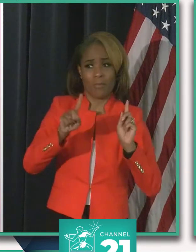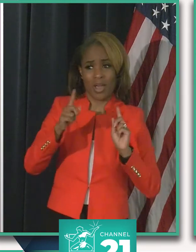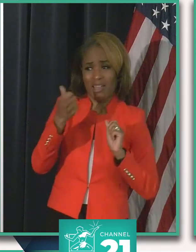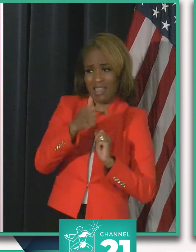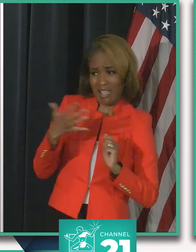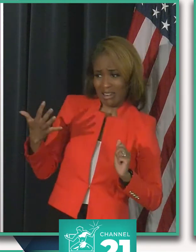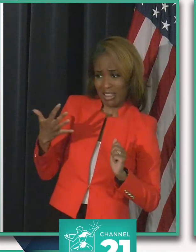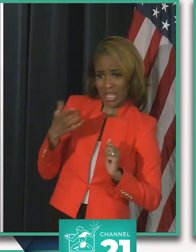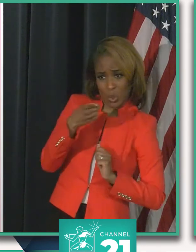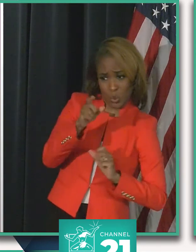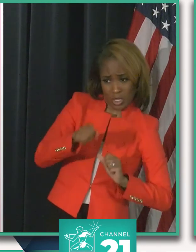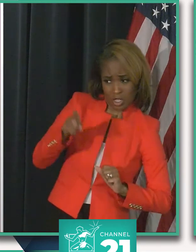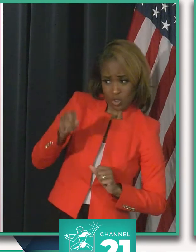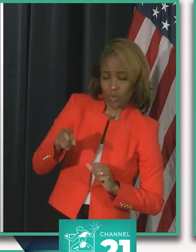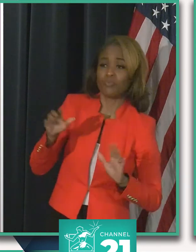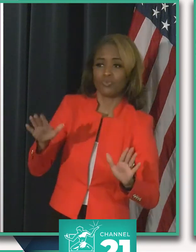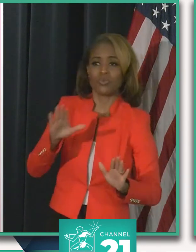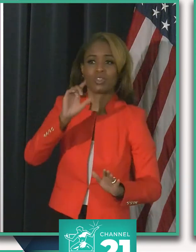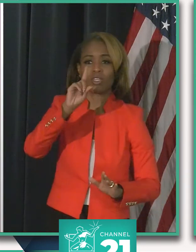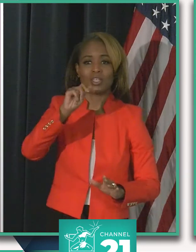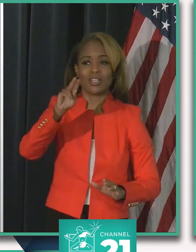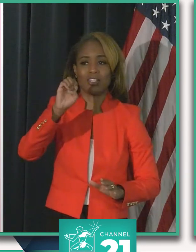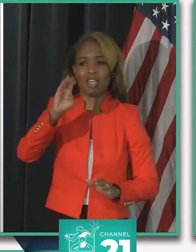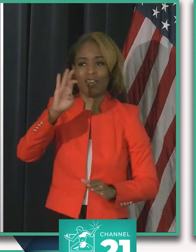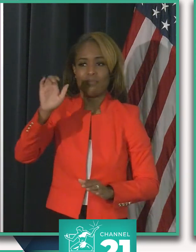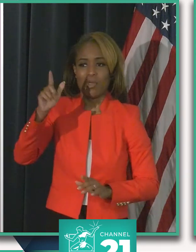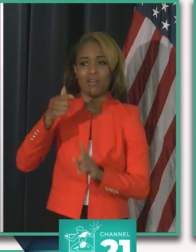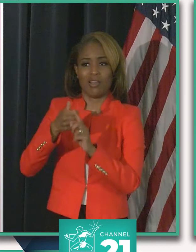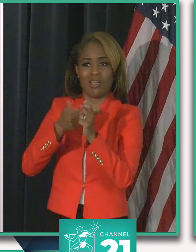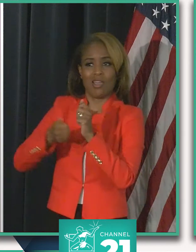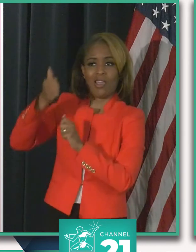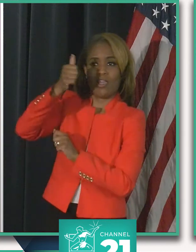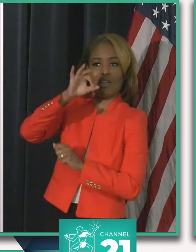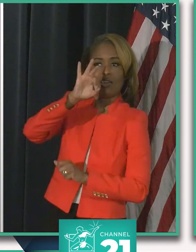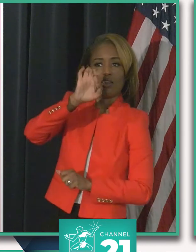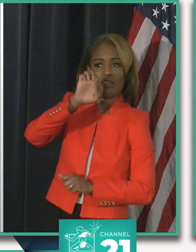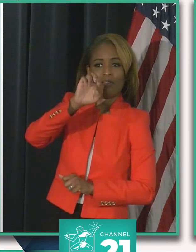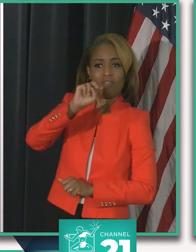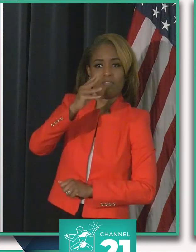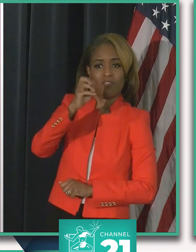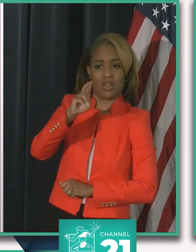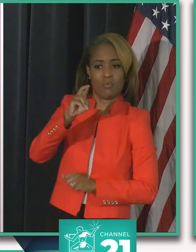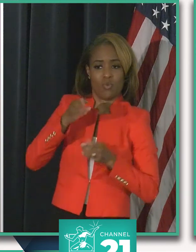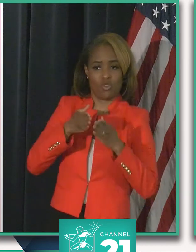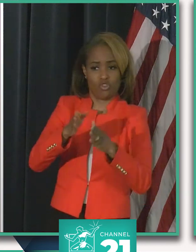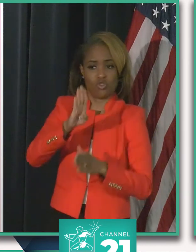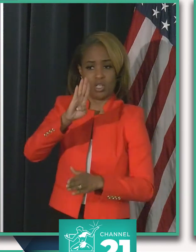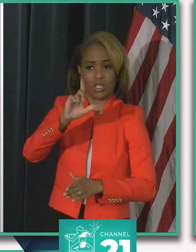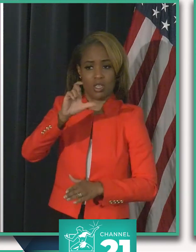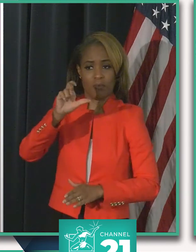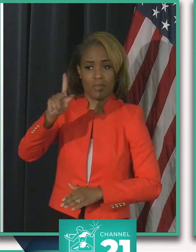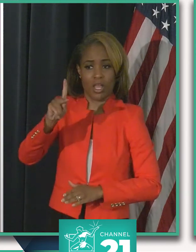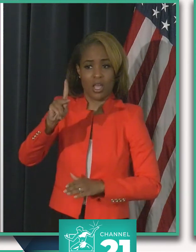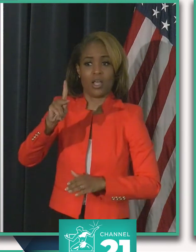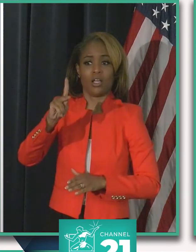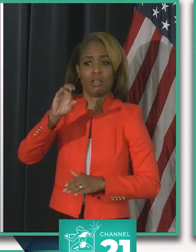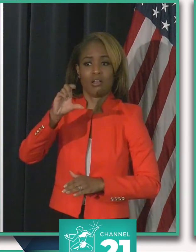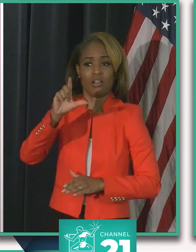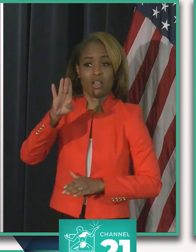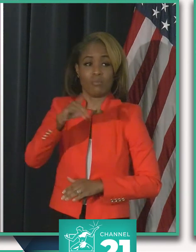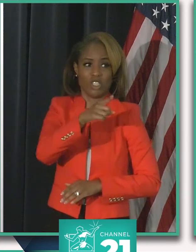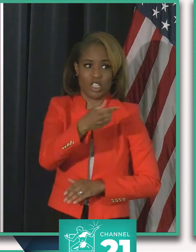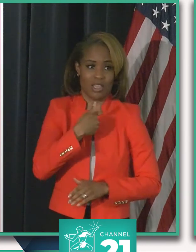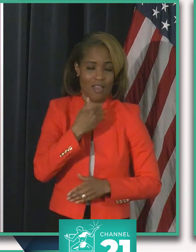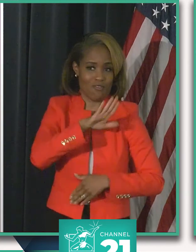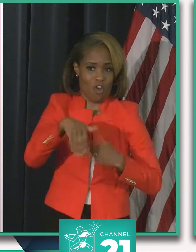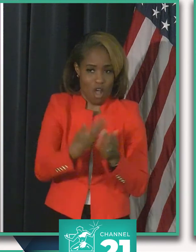So there is. So Dave Bell, this is the head of the Fenmore Street Block Club. And she has all of my telephone numbers.